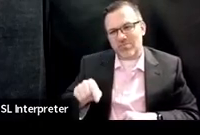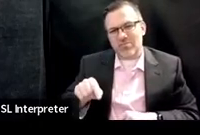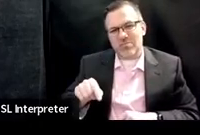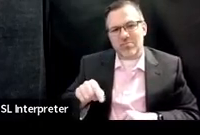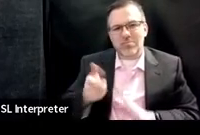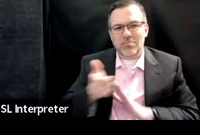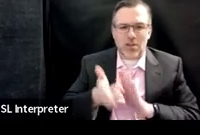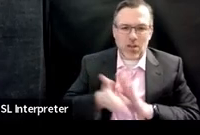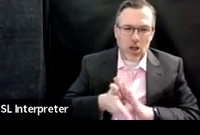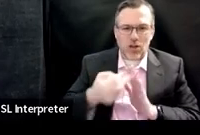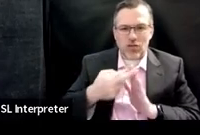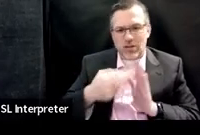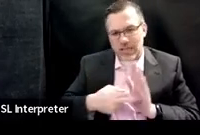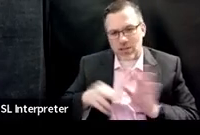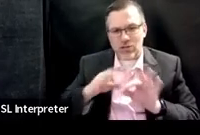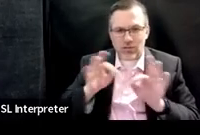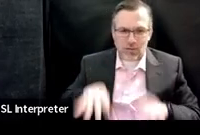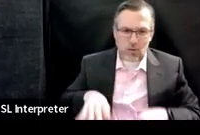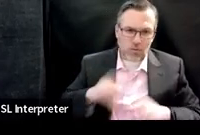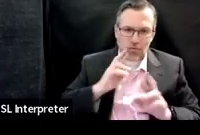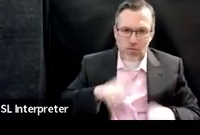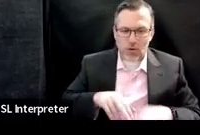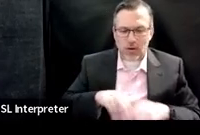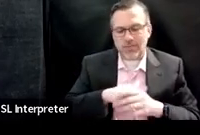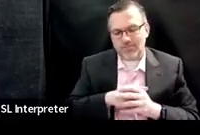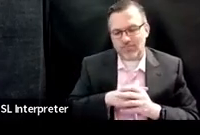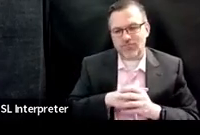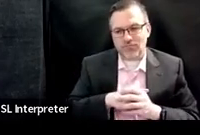and regulations and forms and reporting.